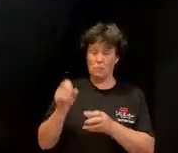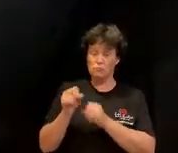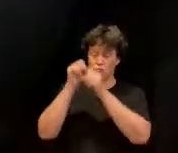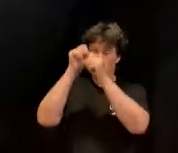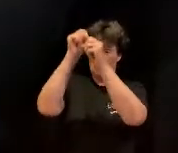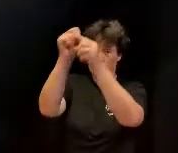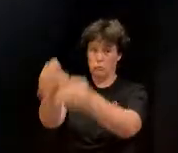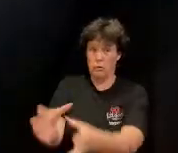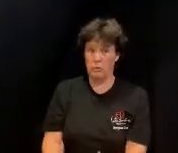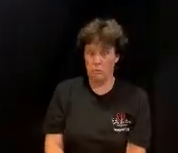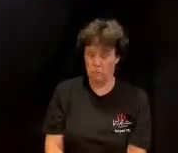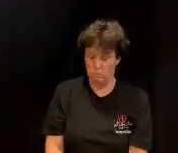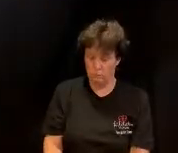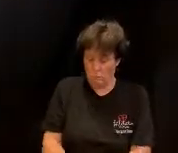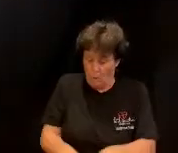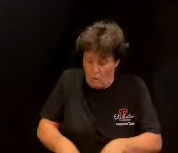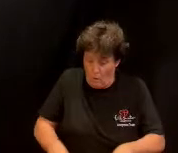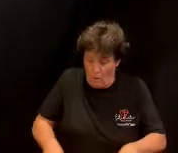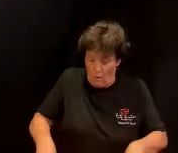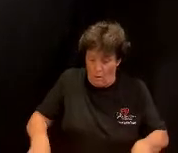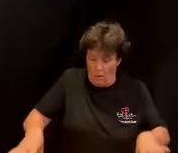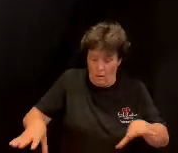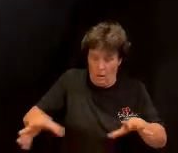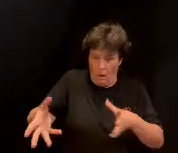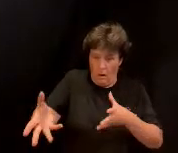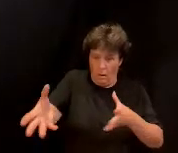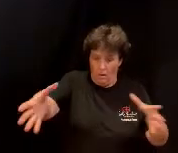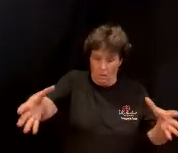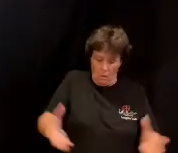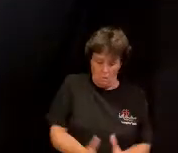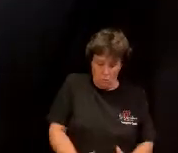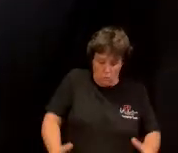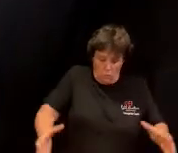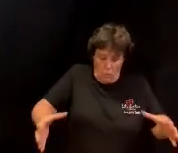what? It's pulling them all in.